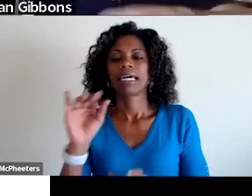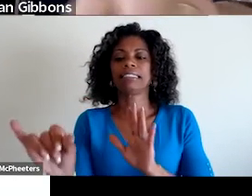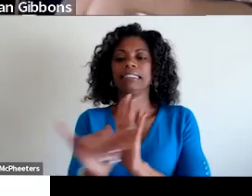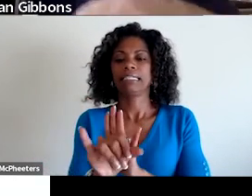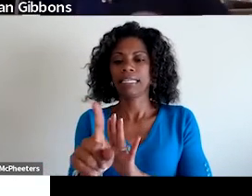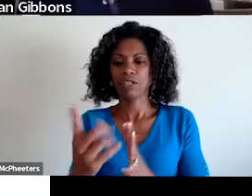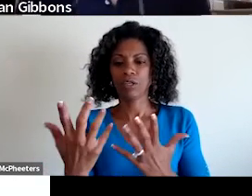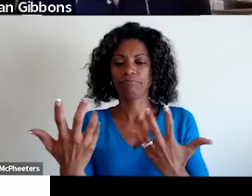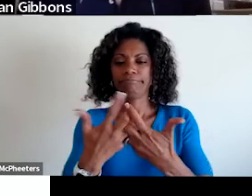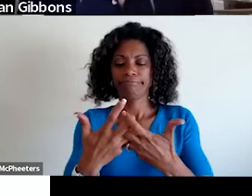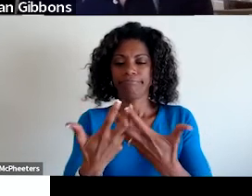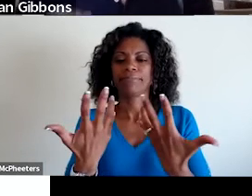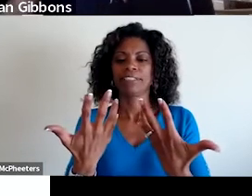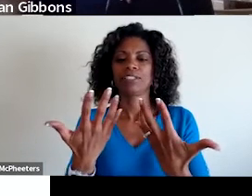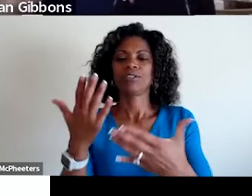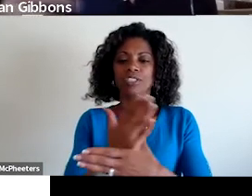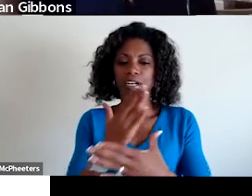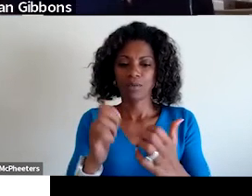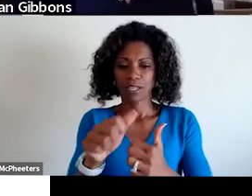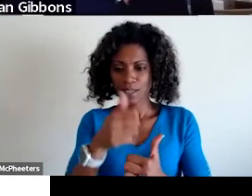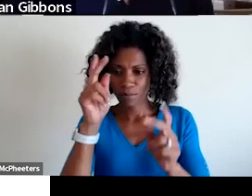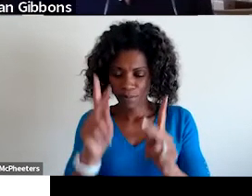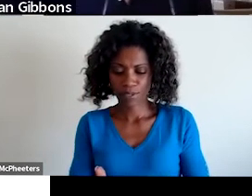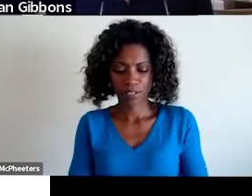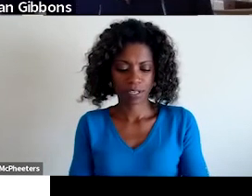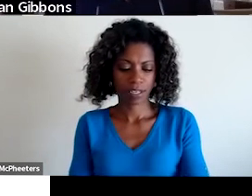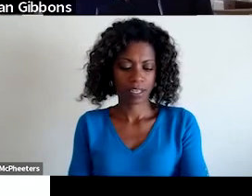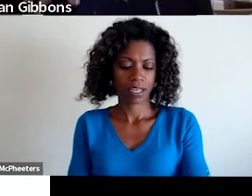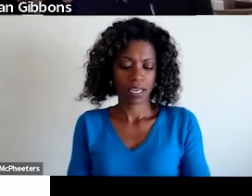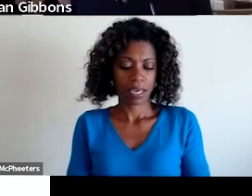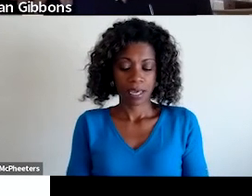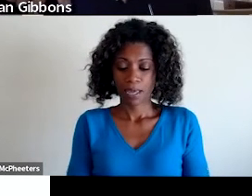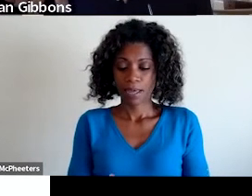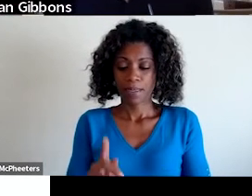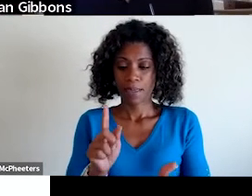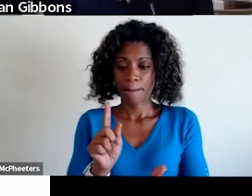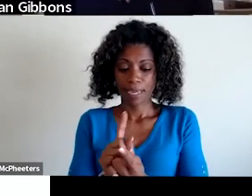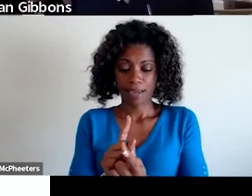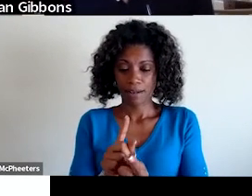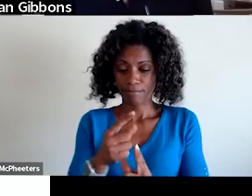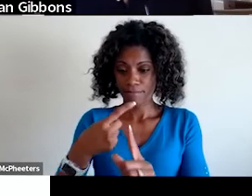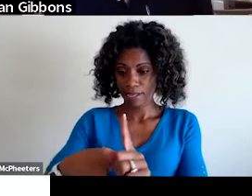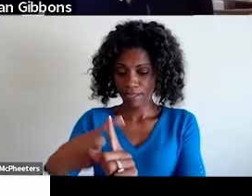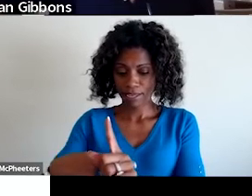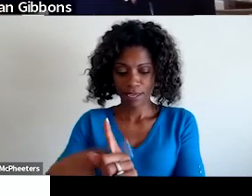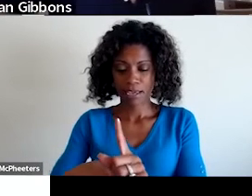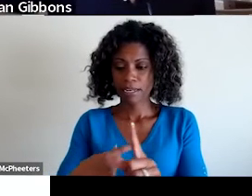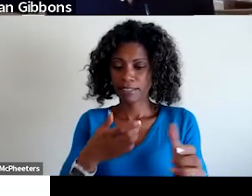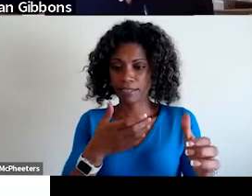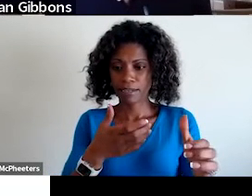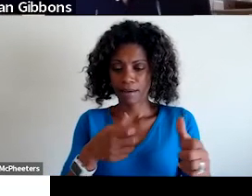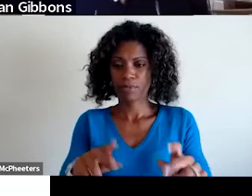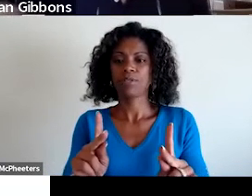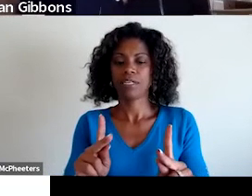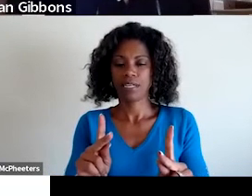see a sample of some of the circles we've had going now. They're fantastic. They meet monthly by Zoom, chance to kind of break bread and chit chat with your colleagues. And also there's a Slack